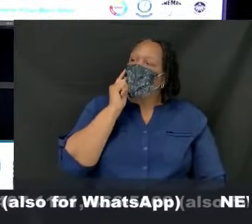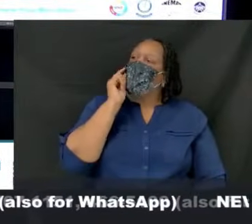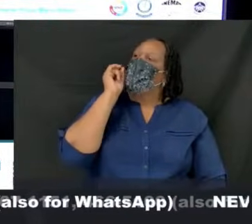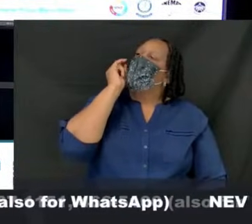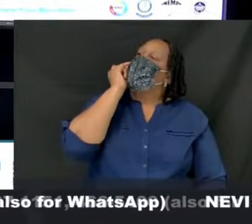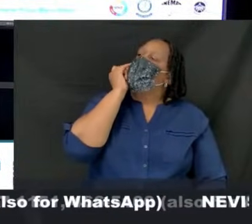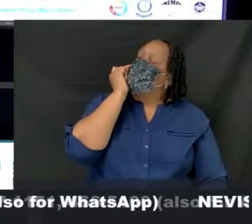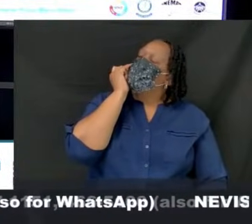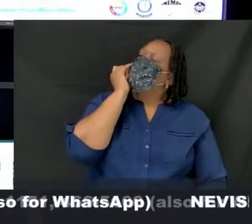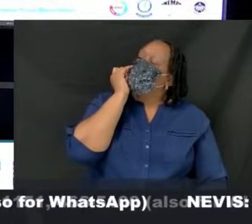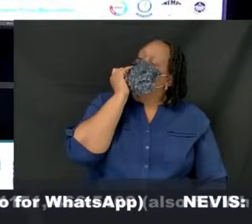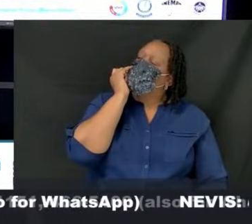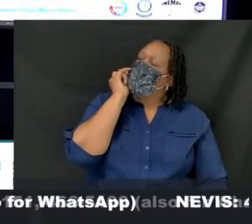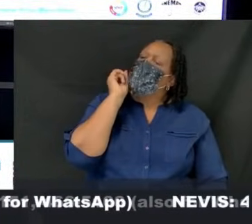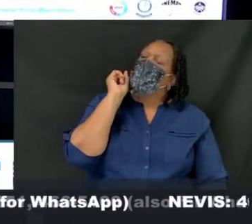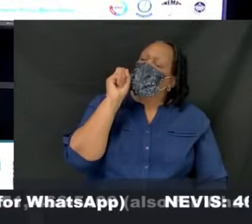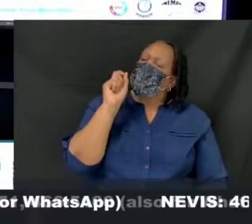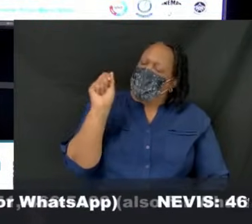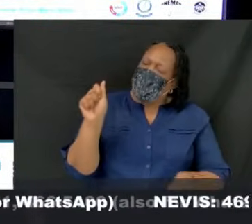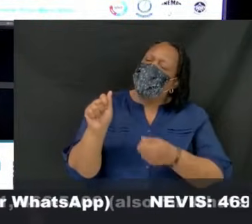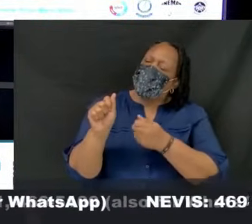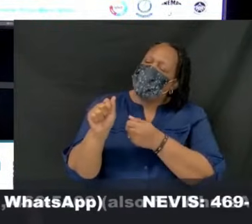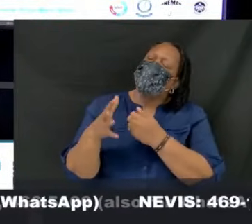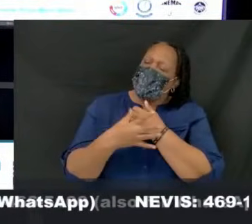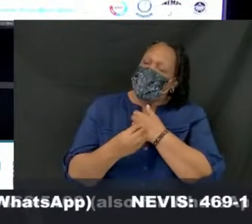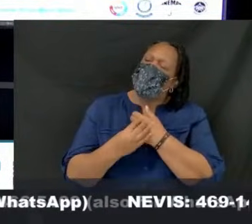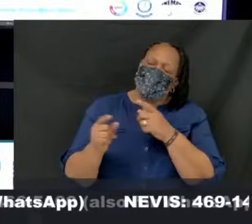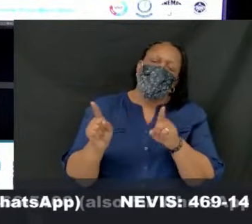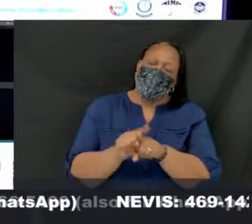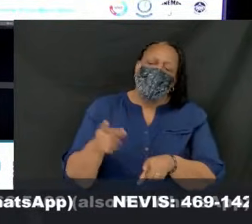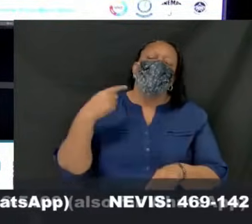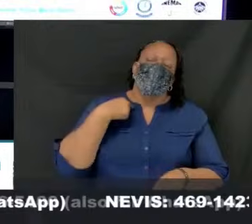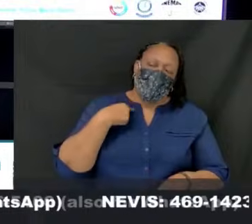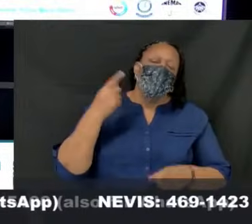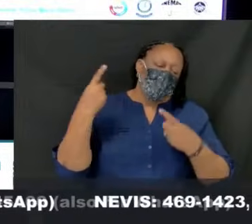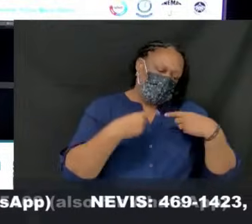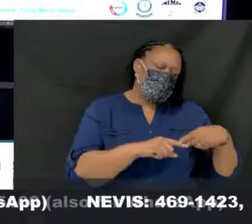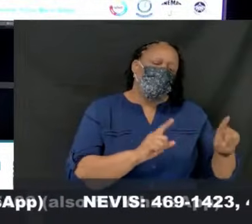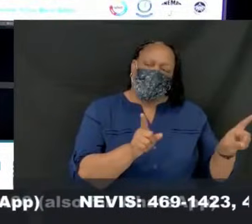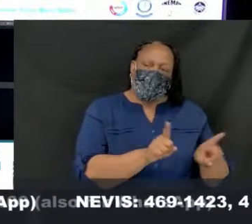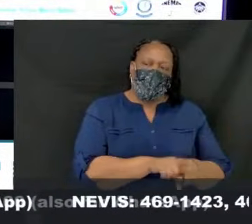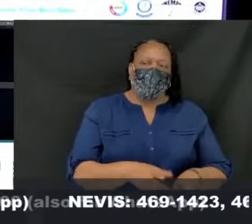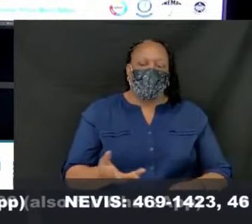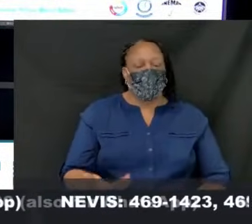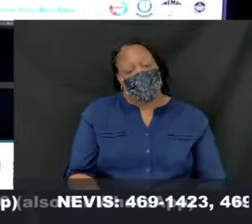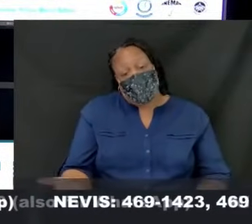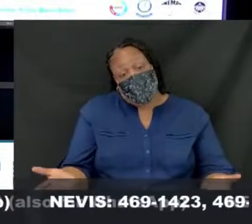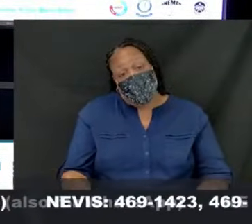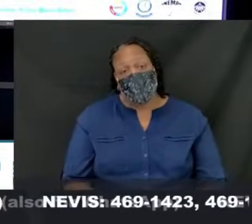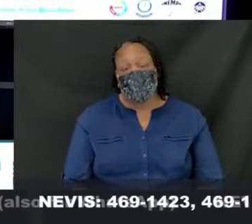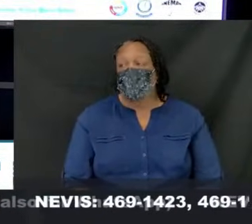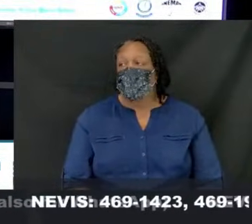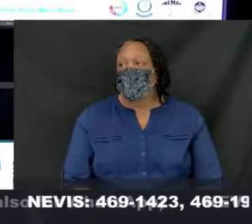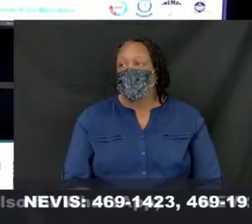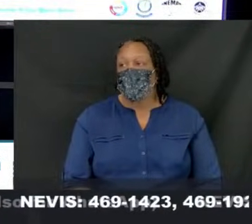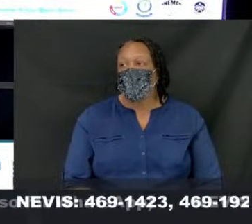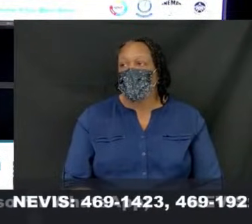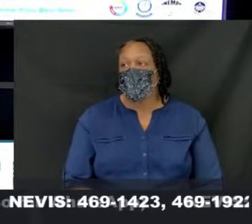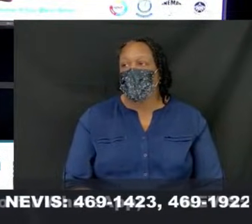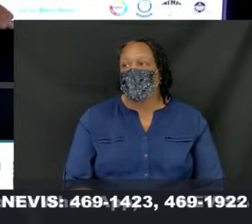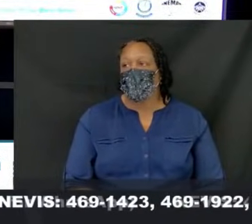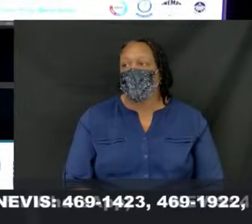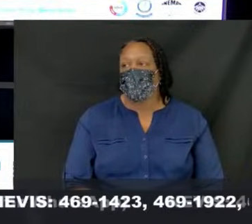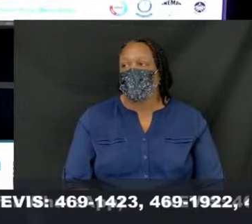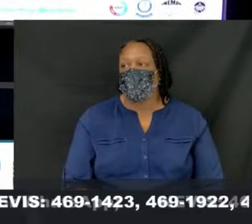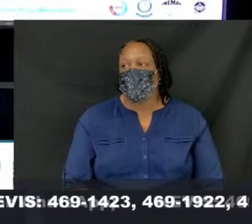people follow their leaders. I believe that if you're a politician and elections coming up, you don't go and tell persons